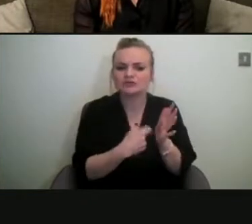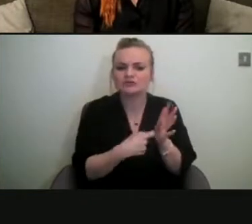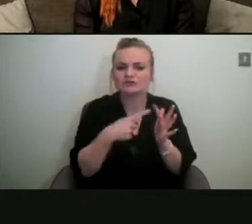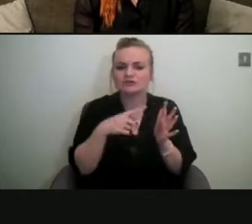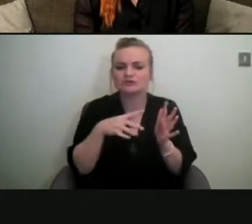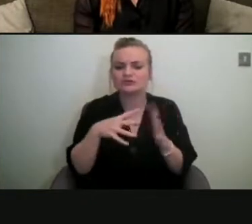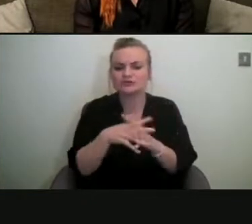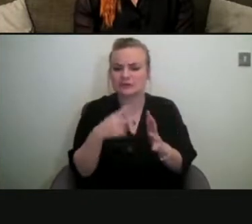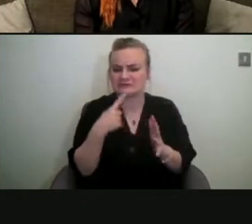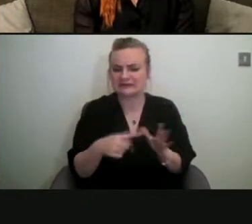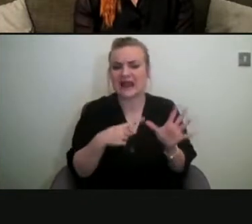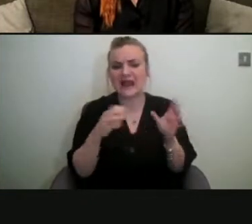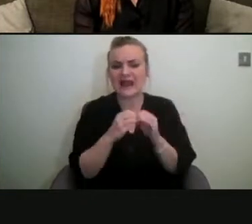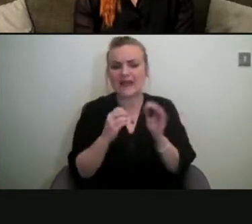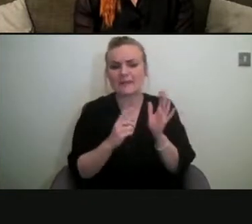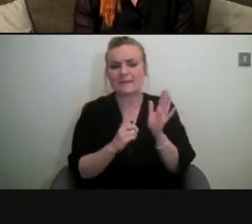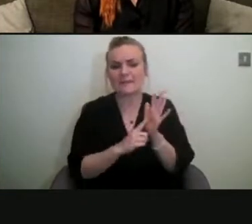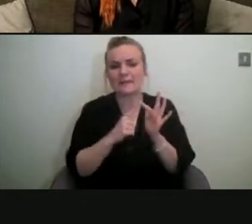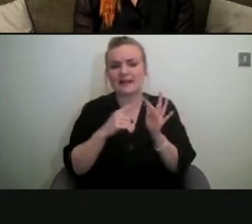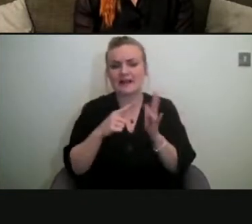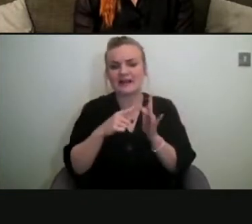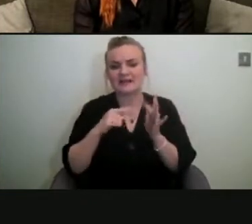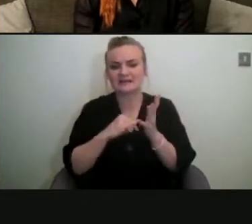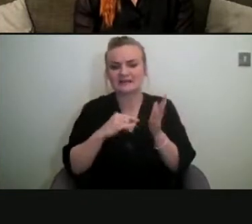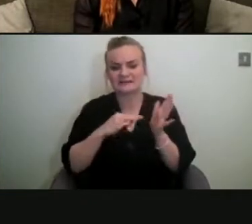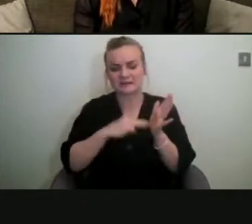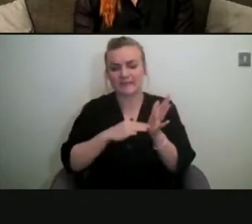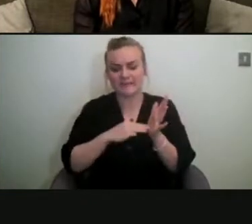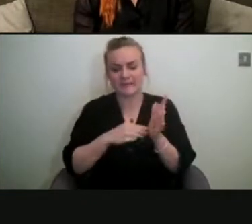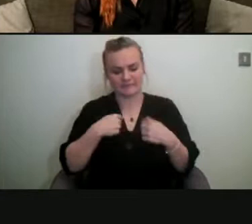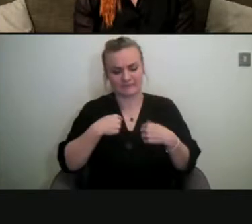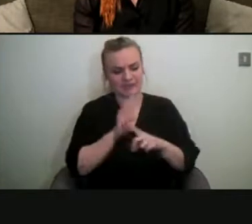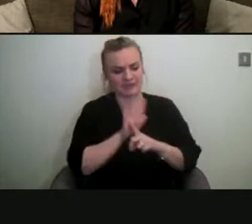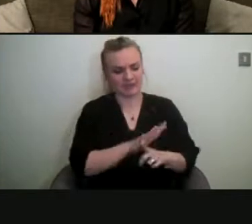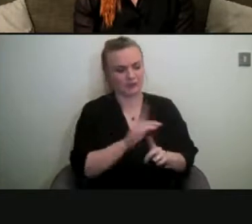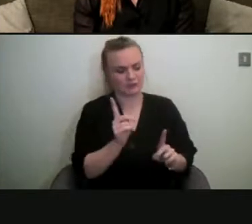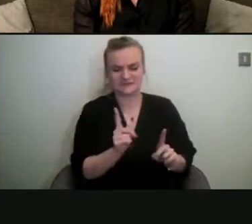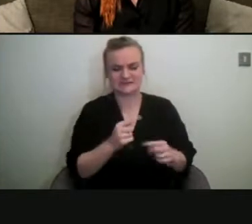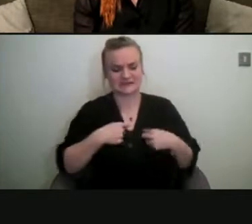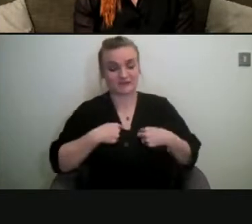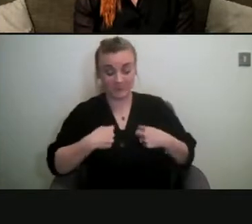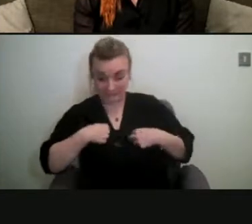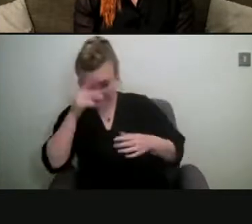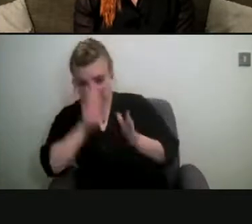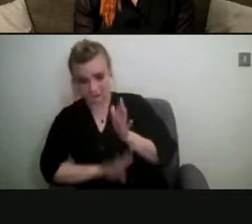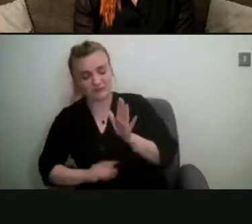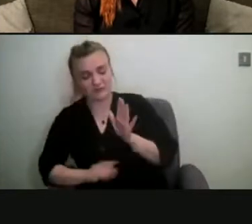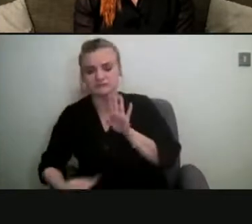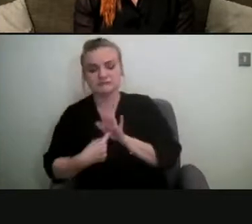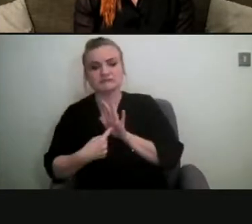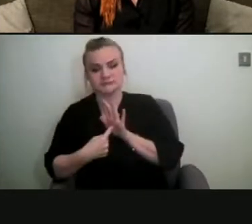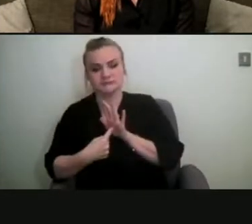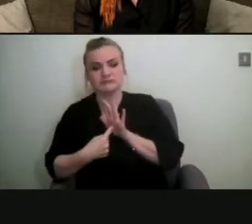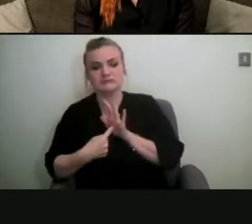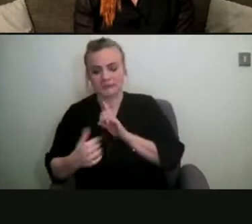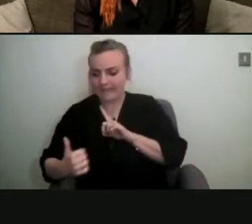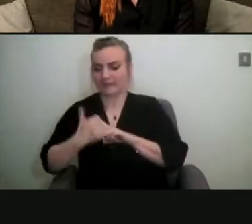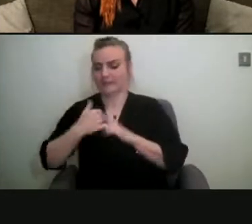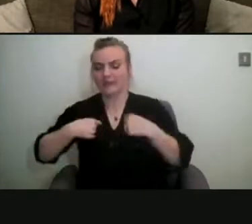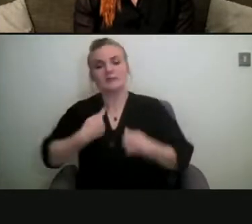ableism for me, especially in my experience, has been something that's quite prevalent. And I found